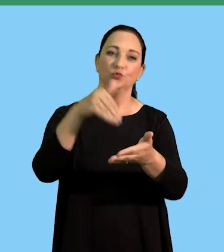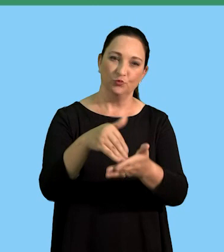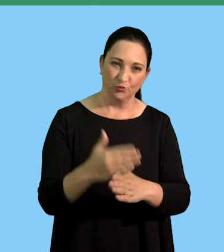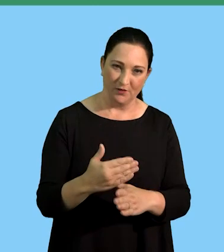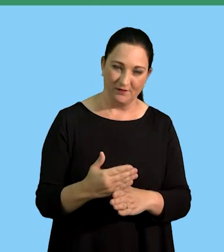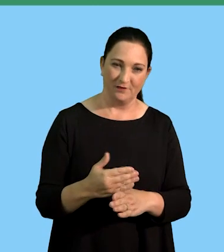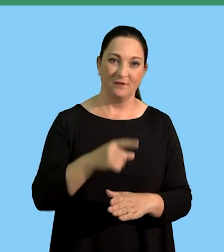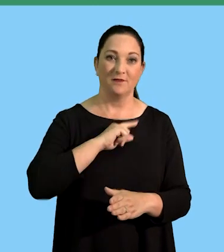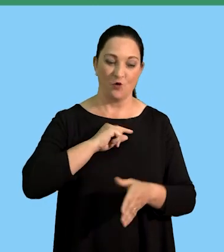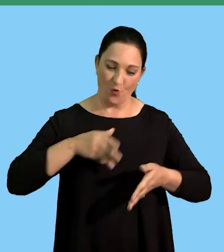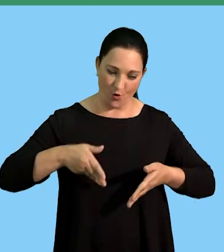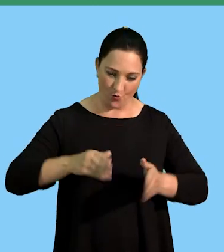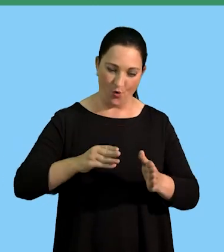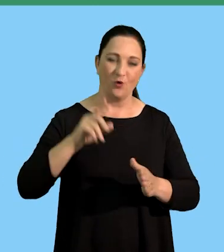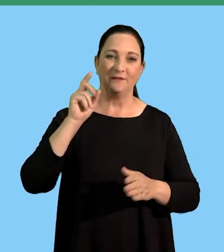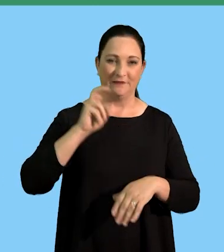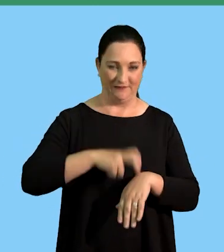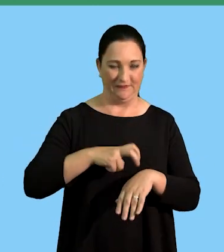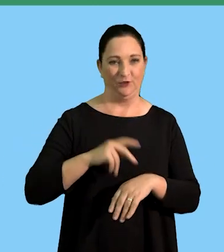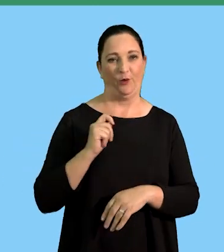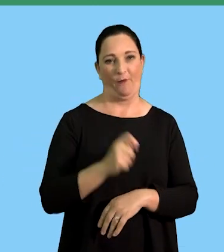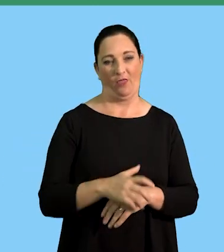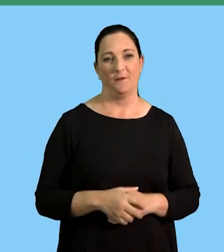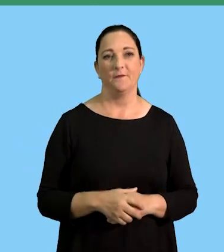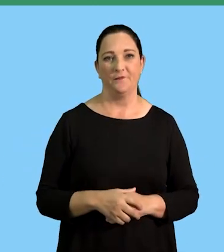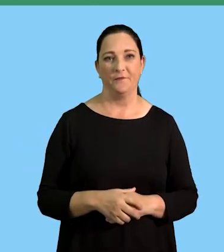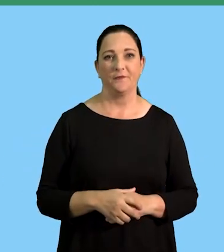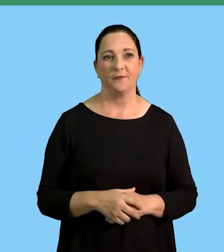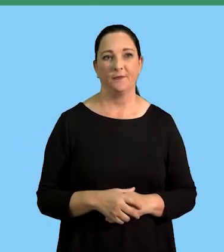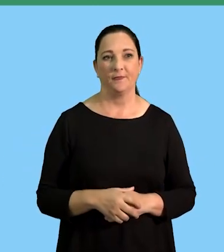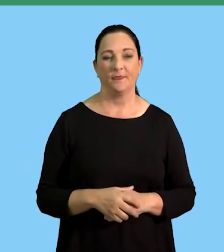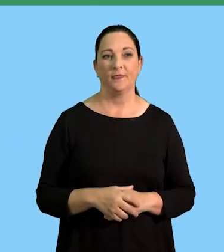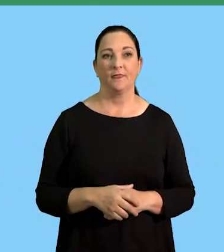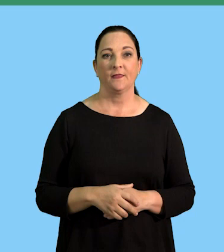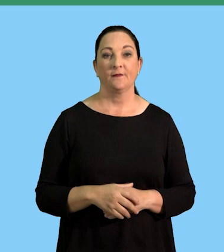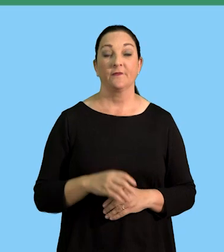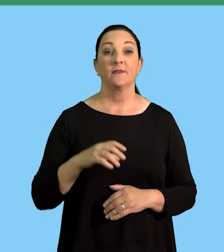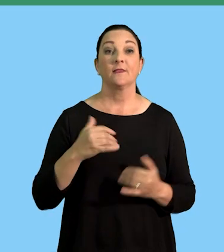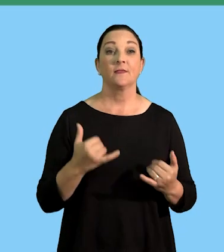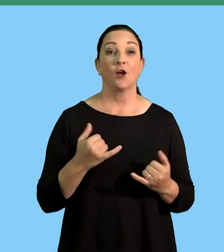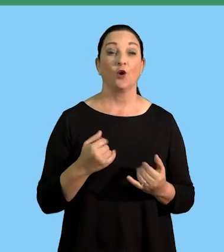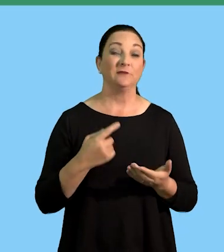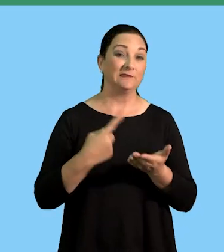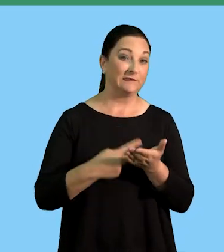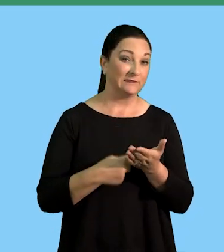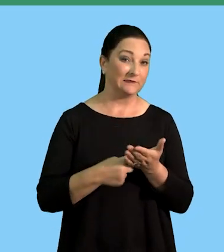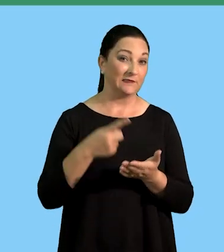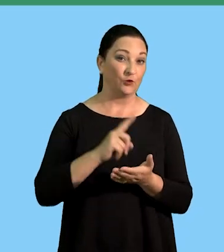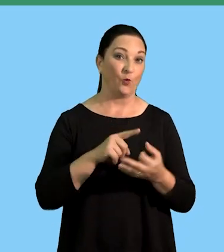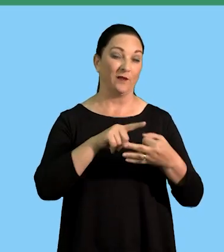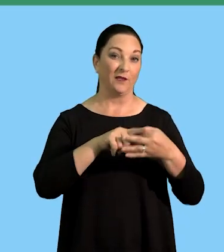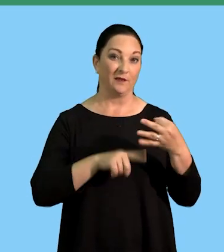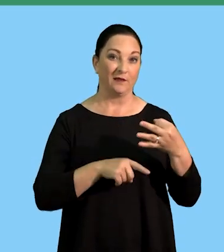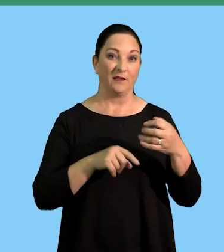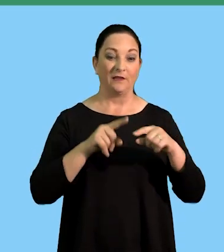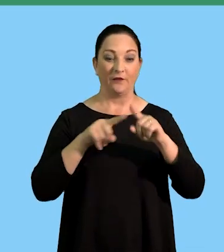accident fund. So those are your two compulsory insurance applicable there. Then discuss 3 types